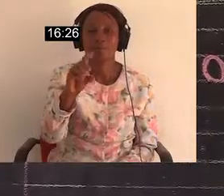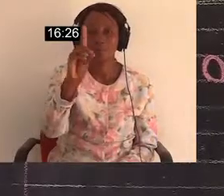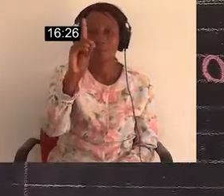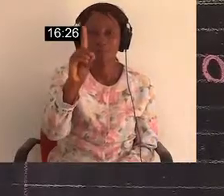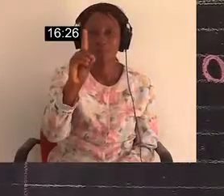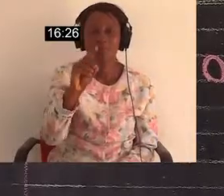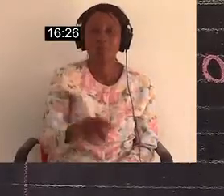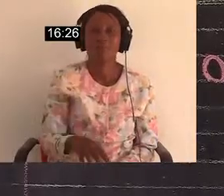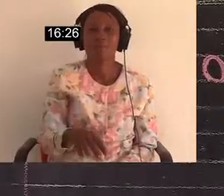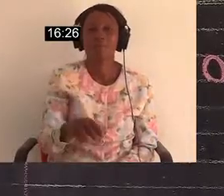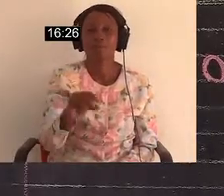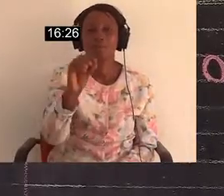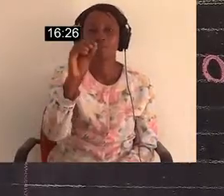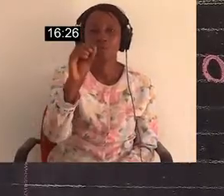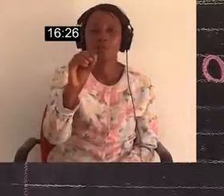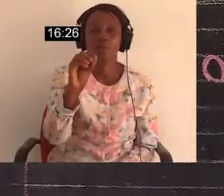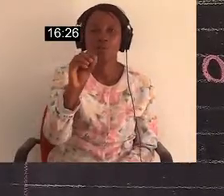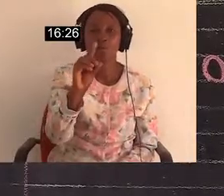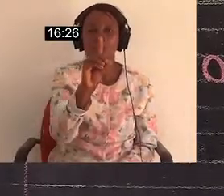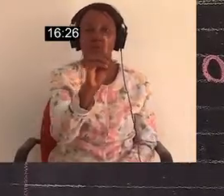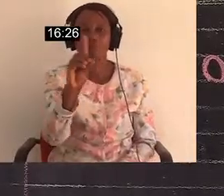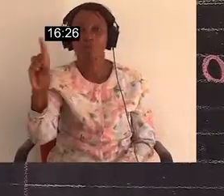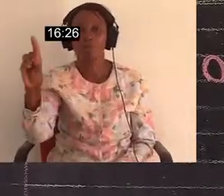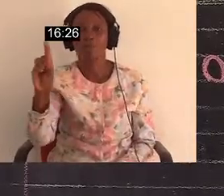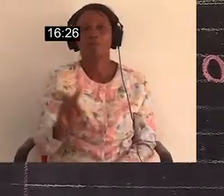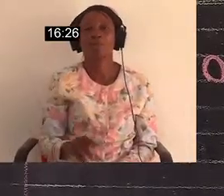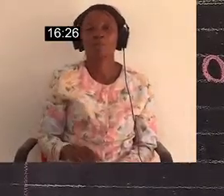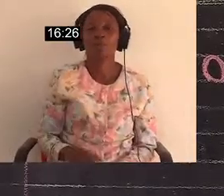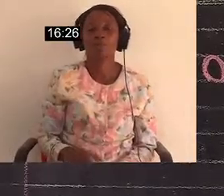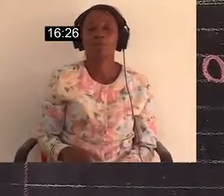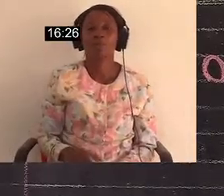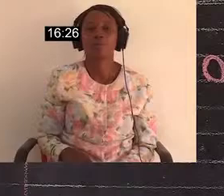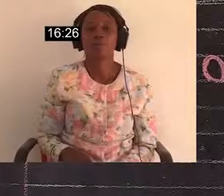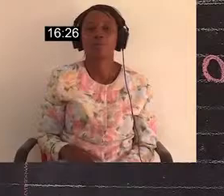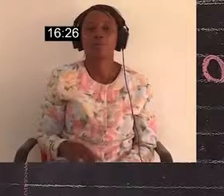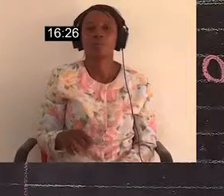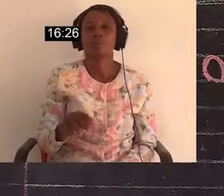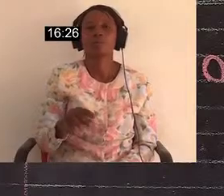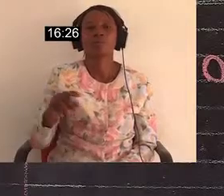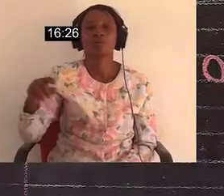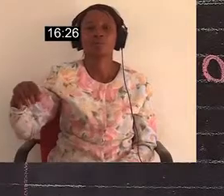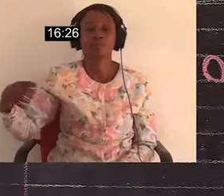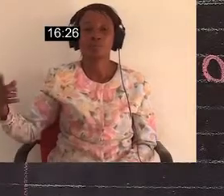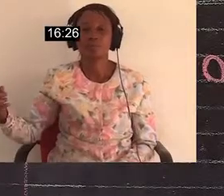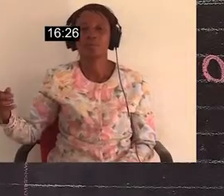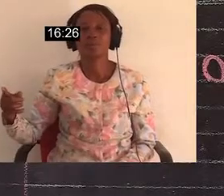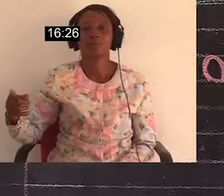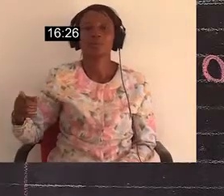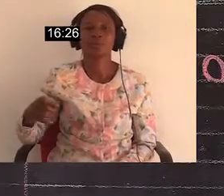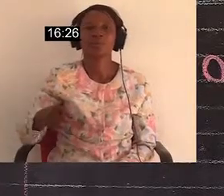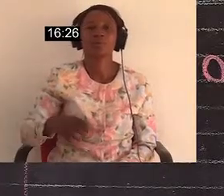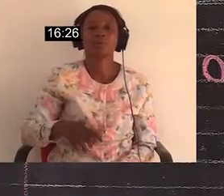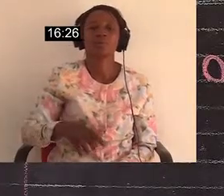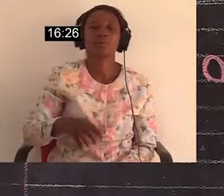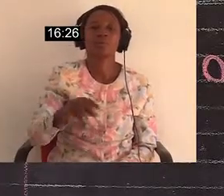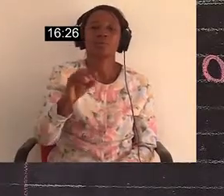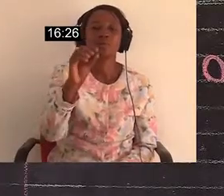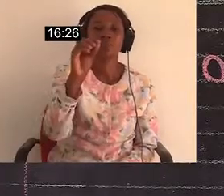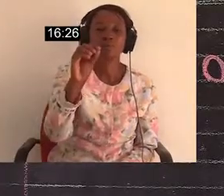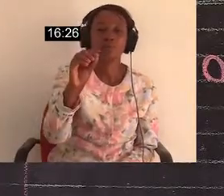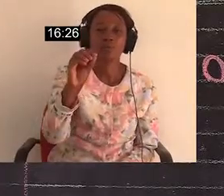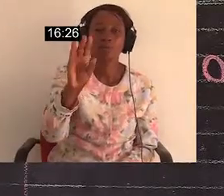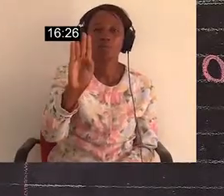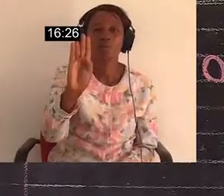the sound O is at the beginning, and then we are going to have it on the